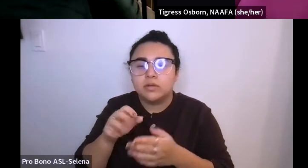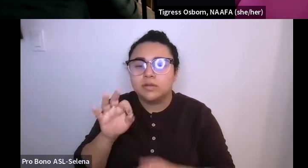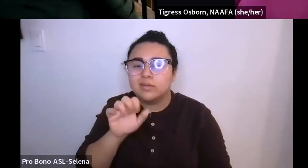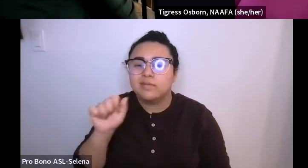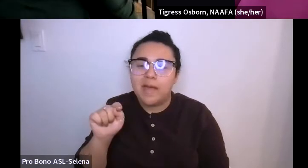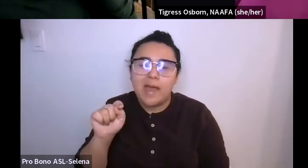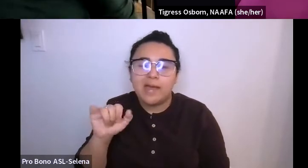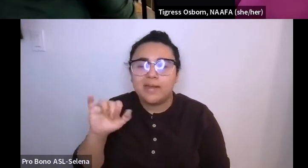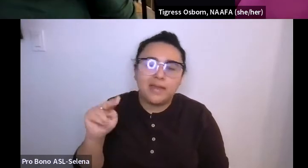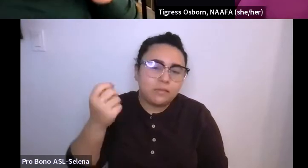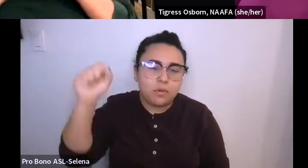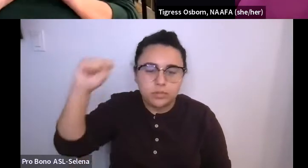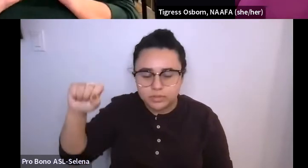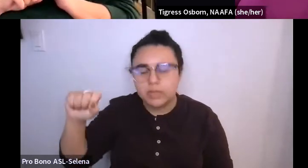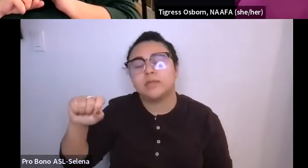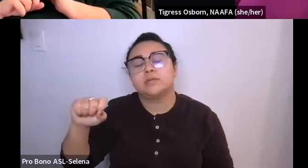banners that said